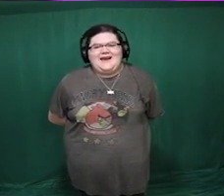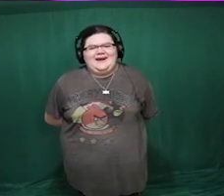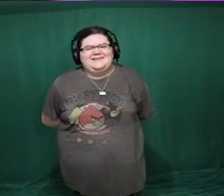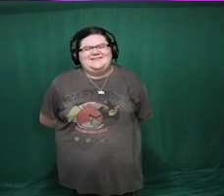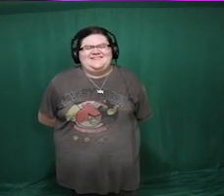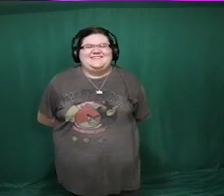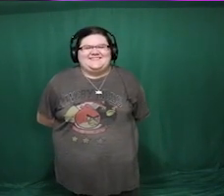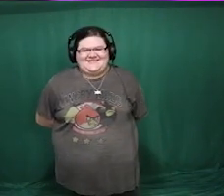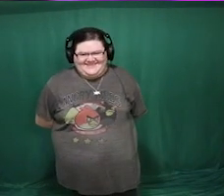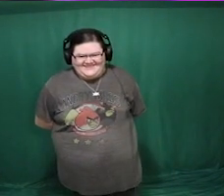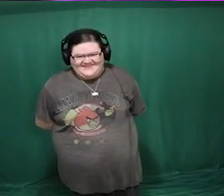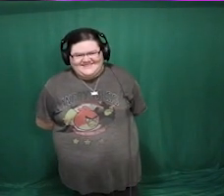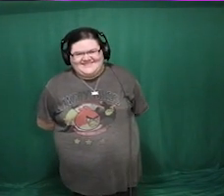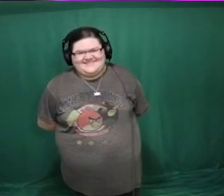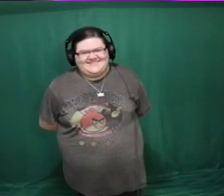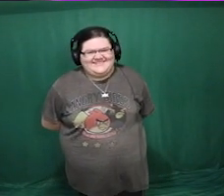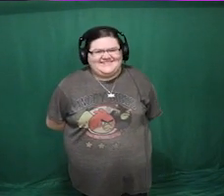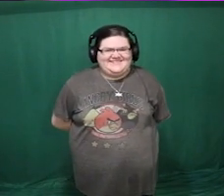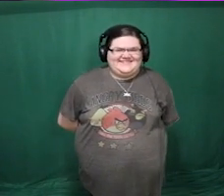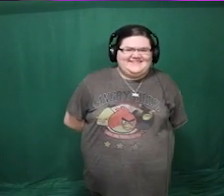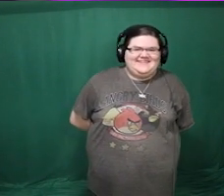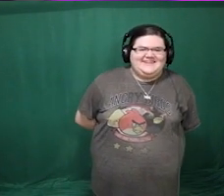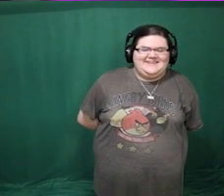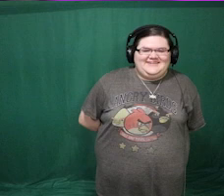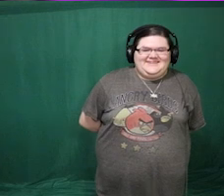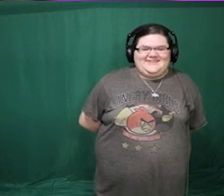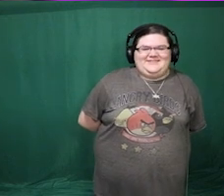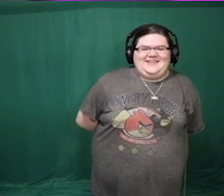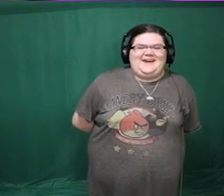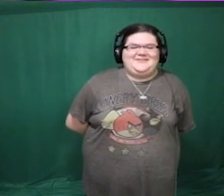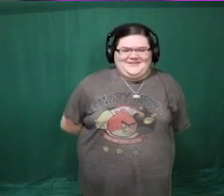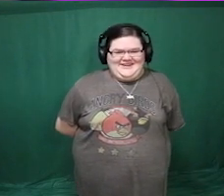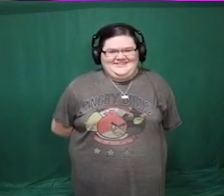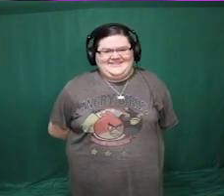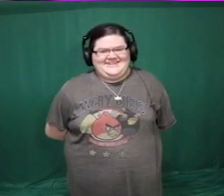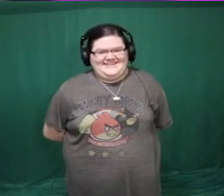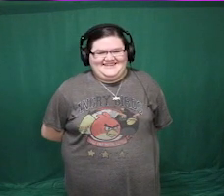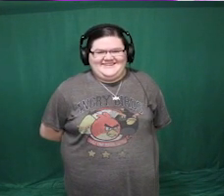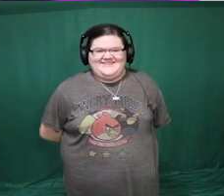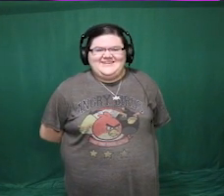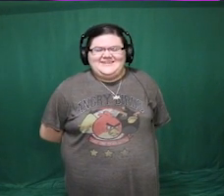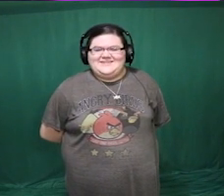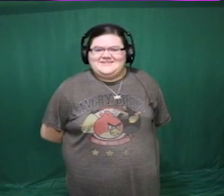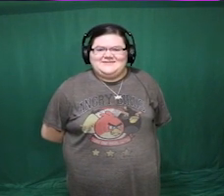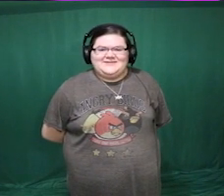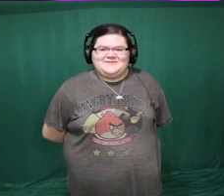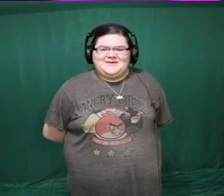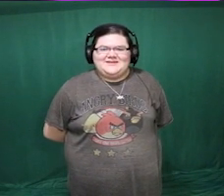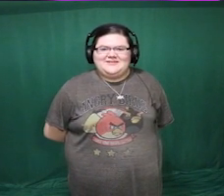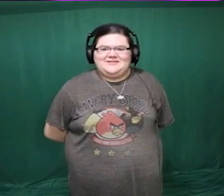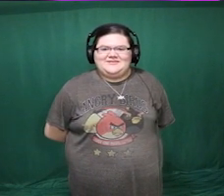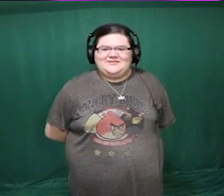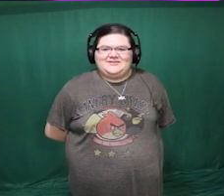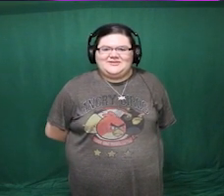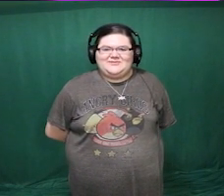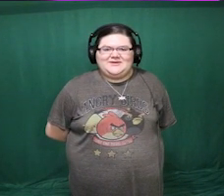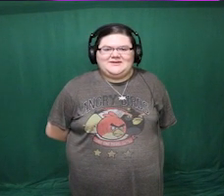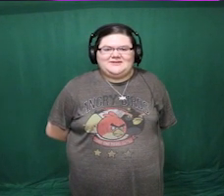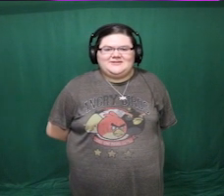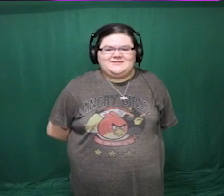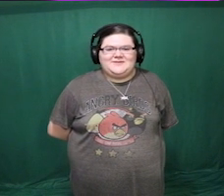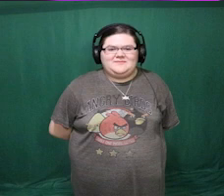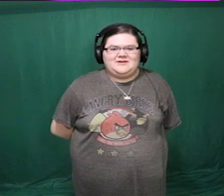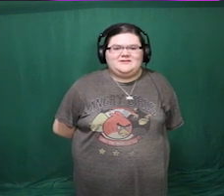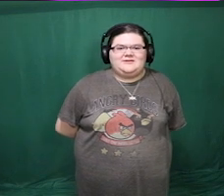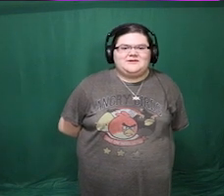tale. Yeah. Shut up. The falafel stone. The falafel stone. The buckle. Oh no, we're gonna trigger some